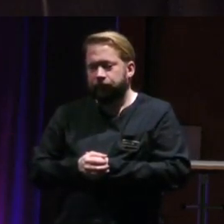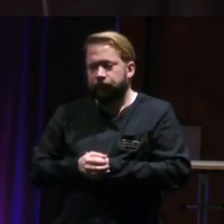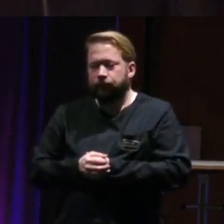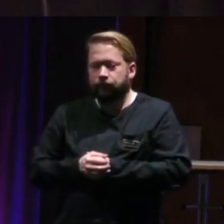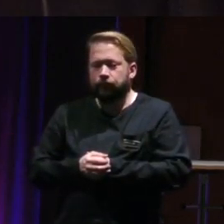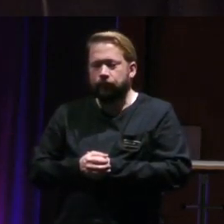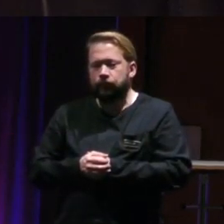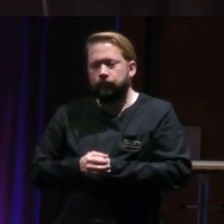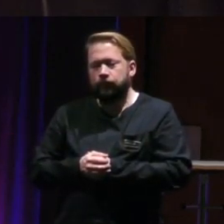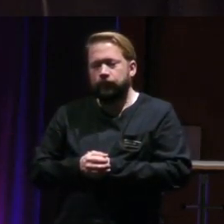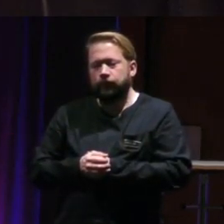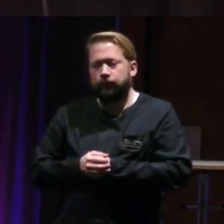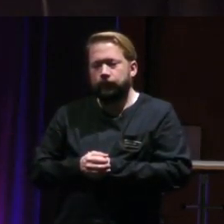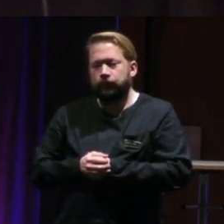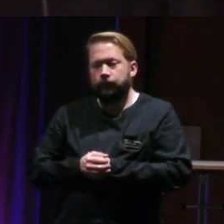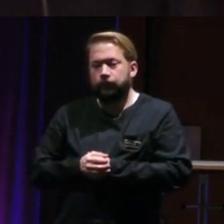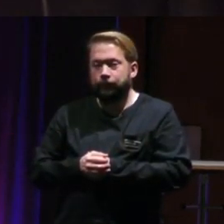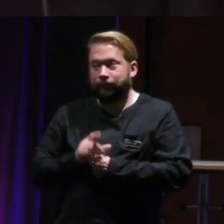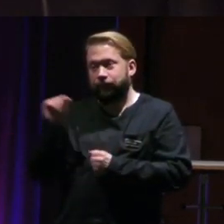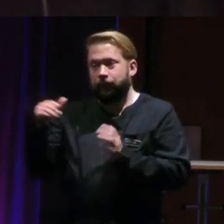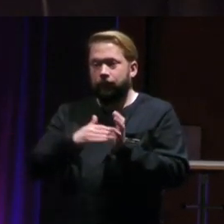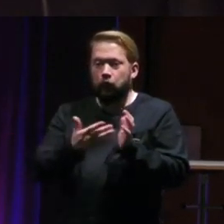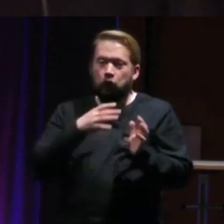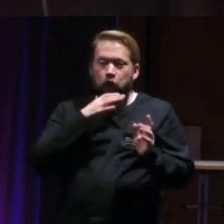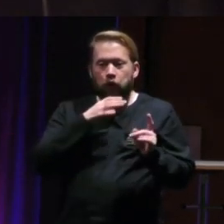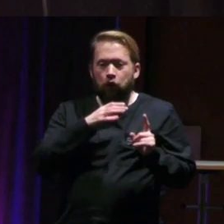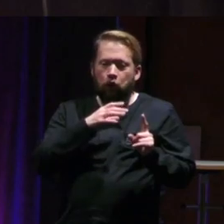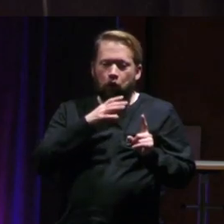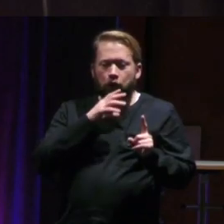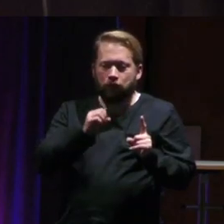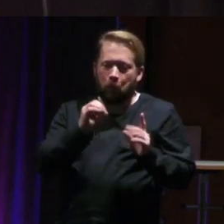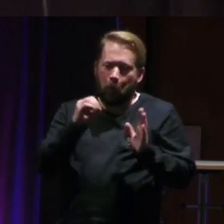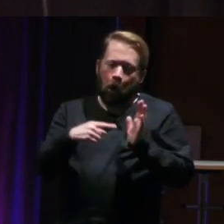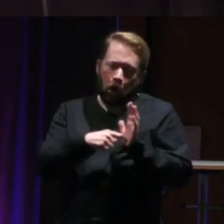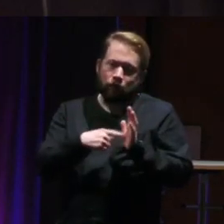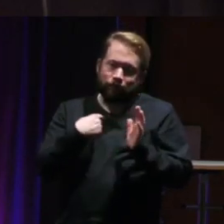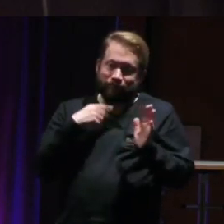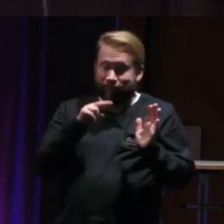illegally. Illegally, let's say. Let's say illegally.